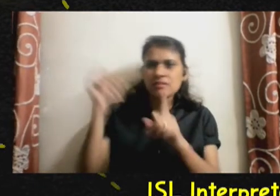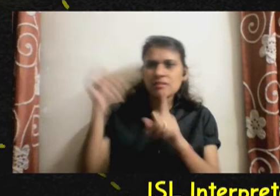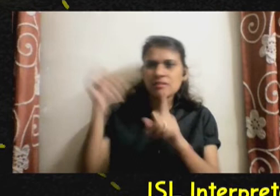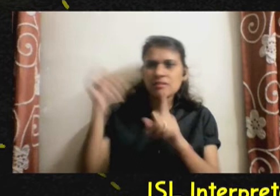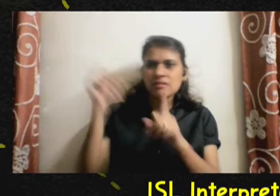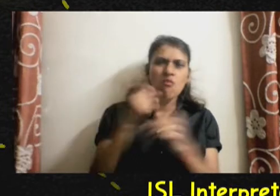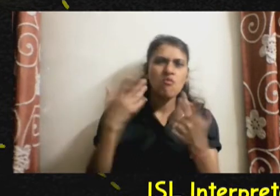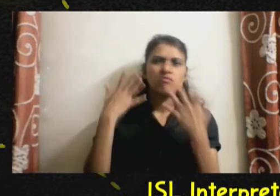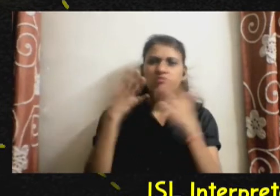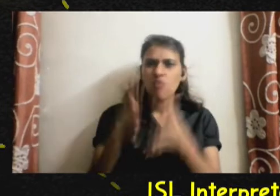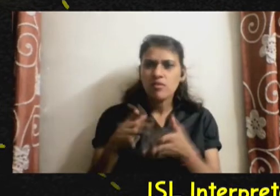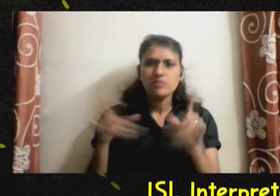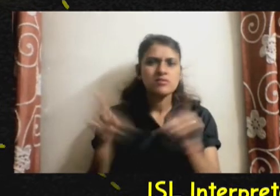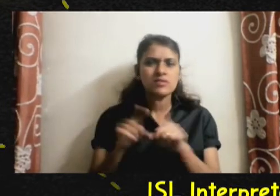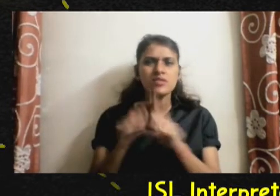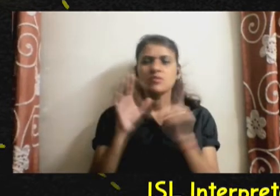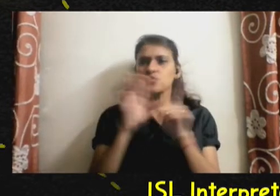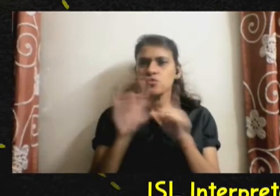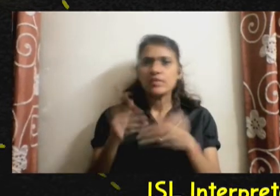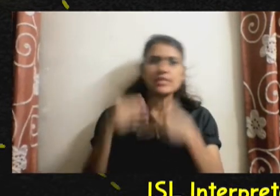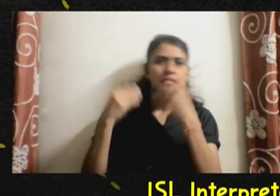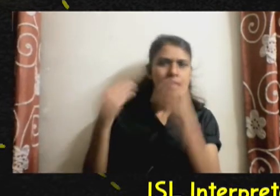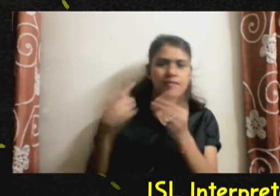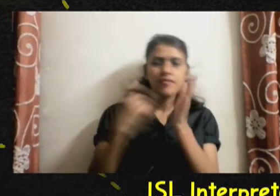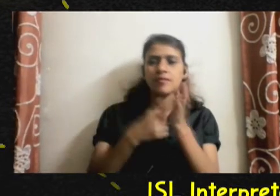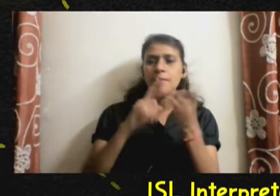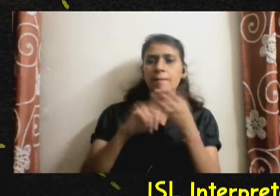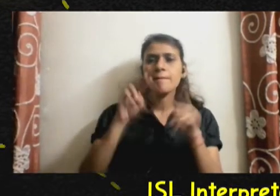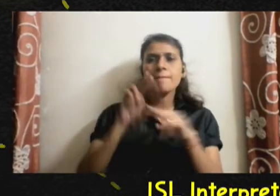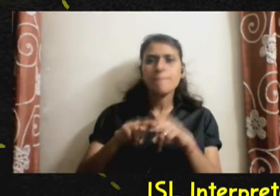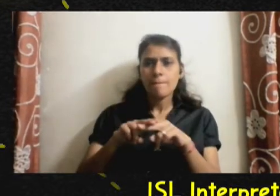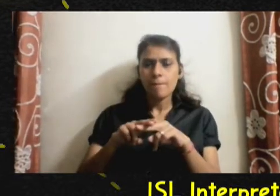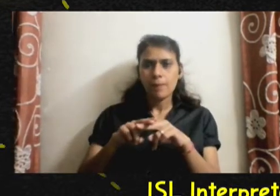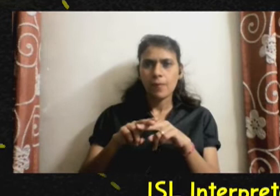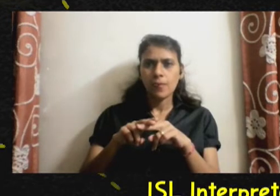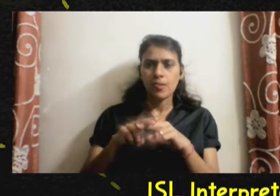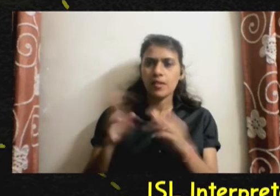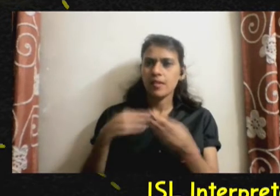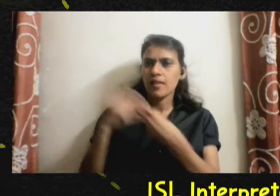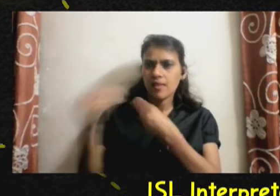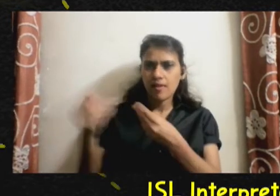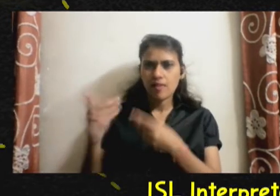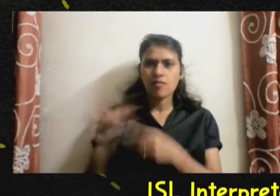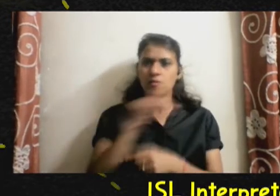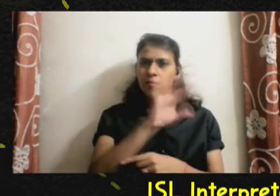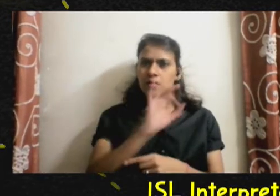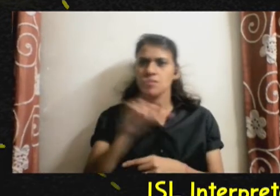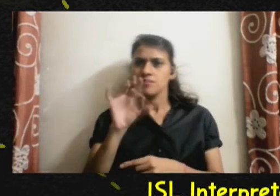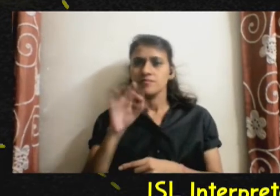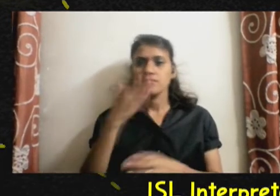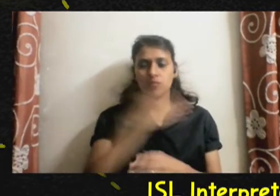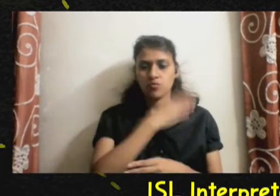as mitigation was just provide referral information, etc. But I think over the years, because it's been now 7 years,